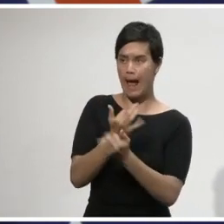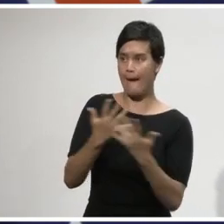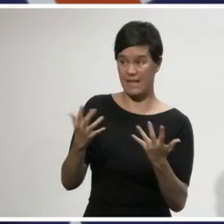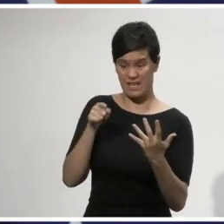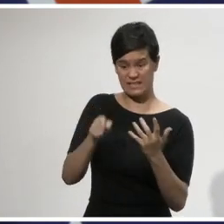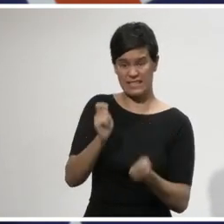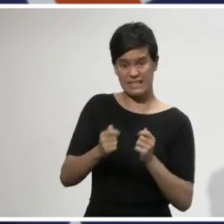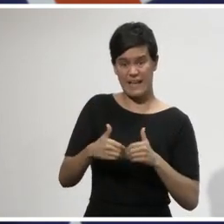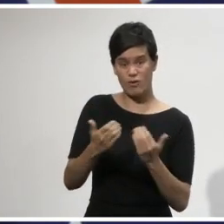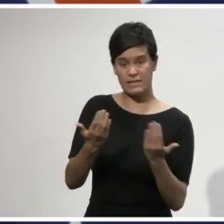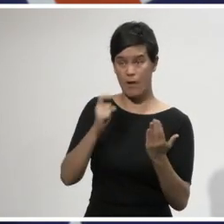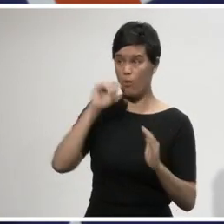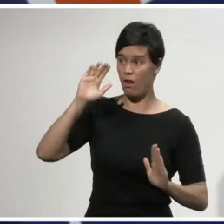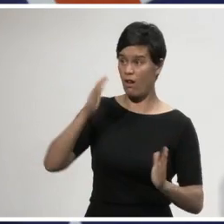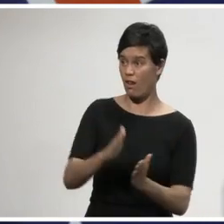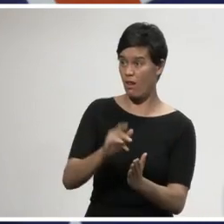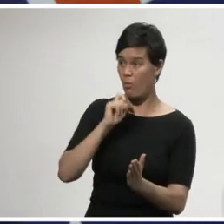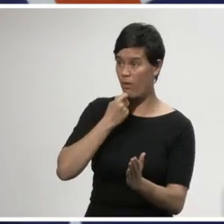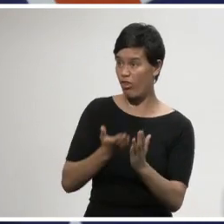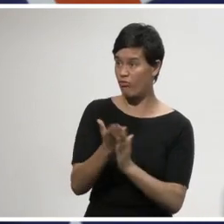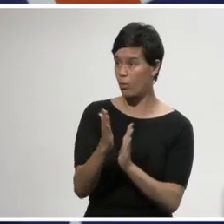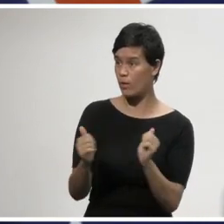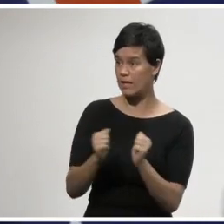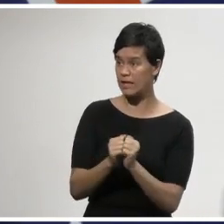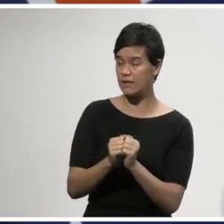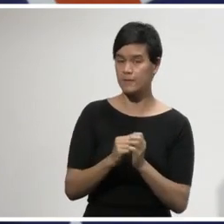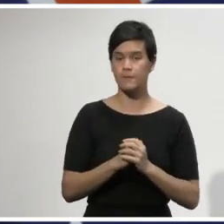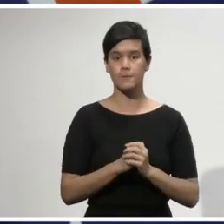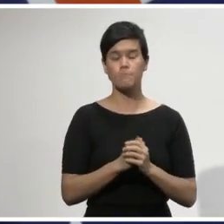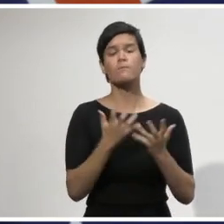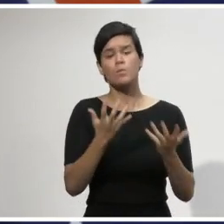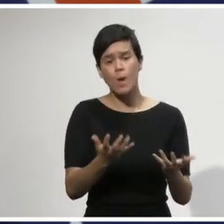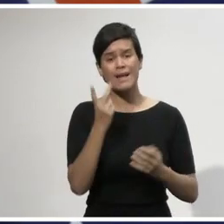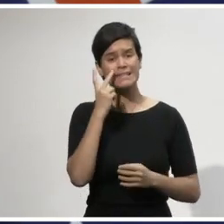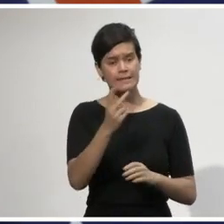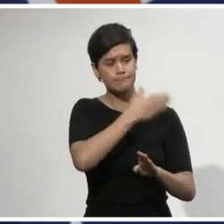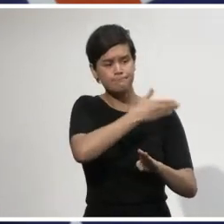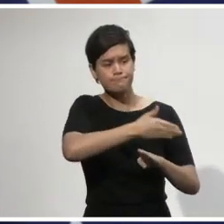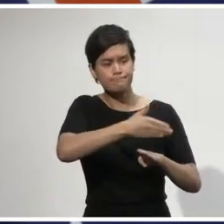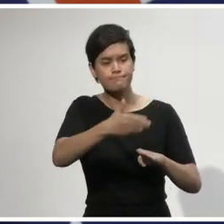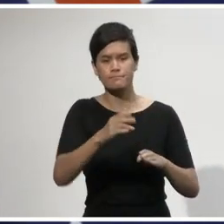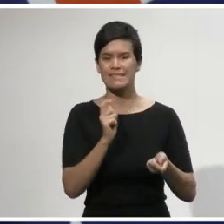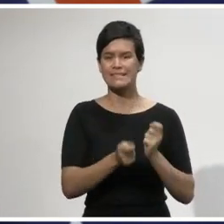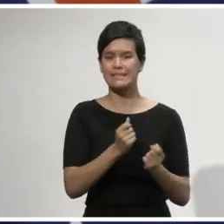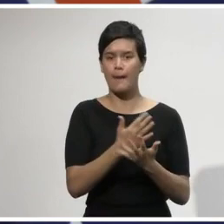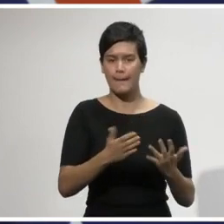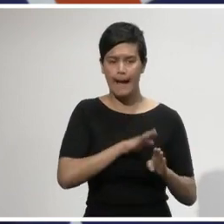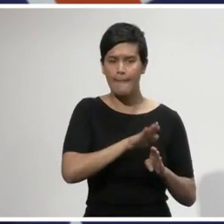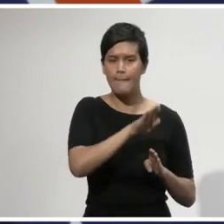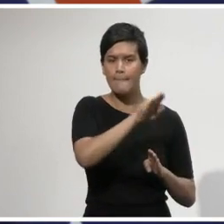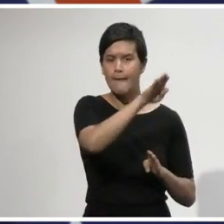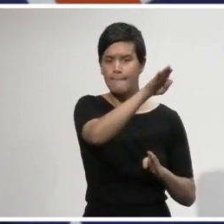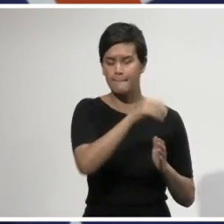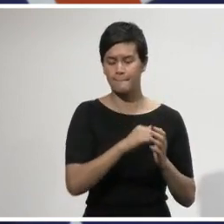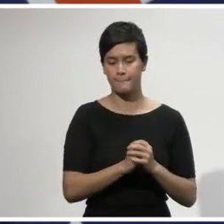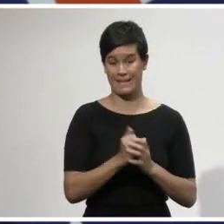Well, to date we've seen a continuing increase in our testing numbers, and the figures which I saw for yesterday, and I don't have